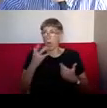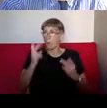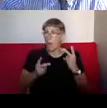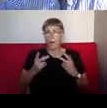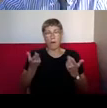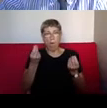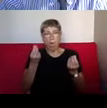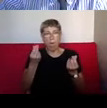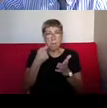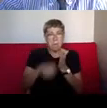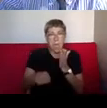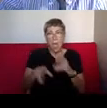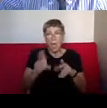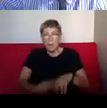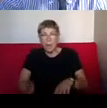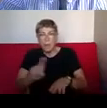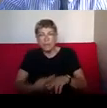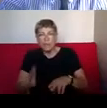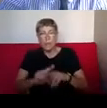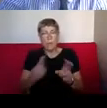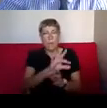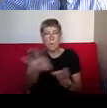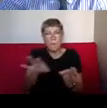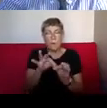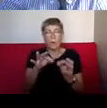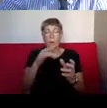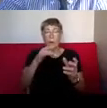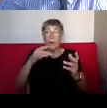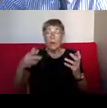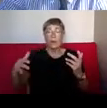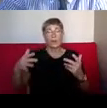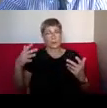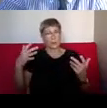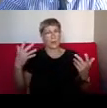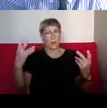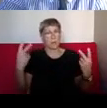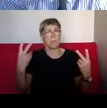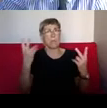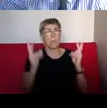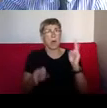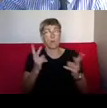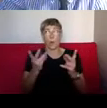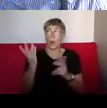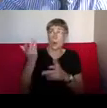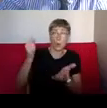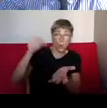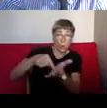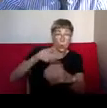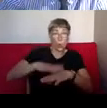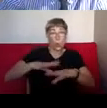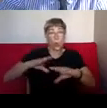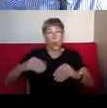the environment of the work. Poverty cycles. We spoke about poverty since the beginning of this morning,